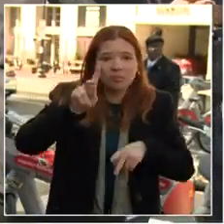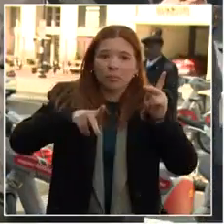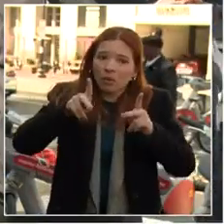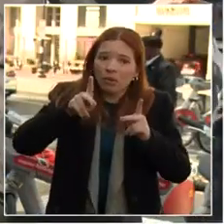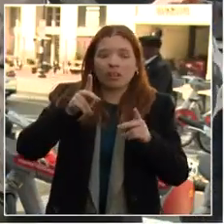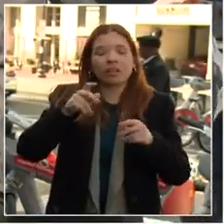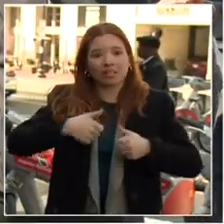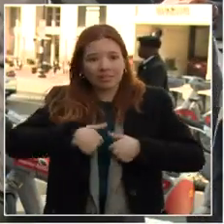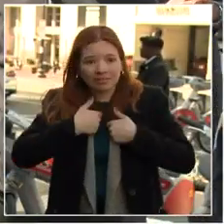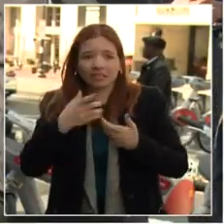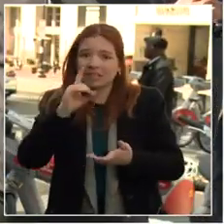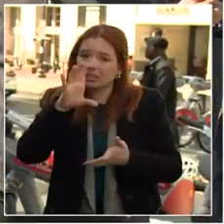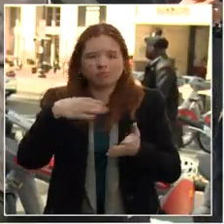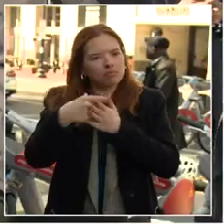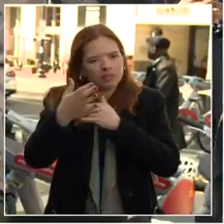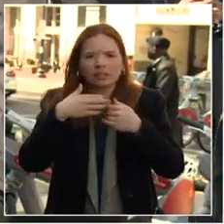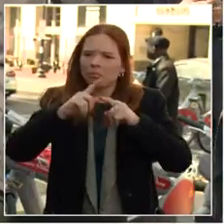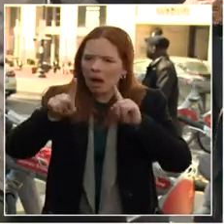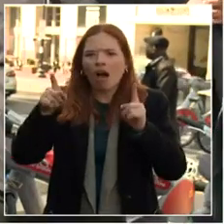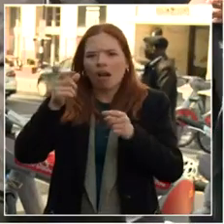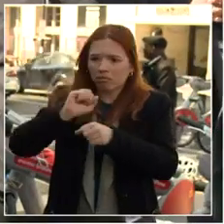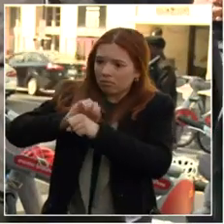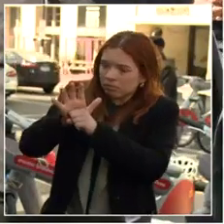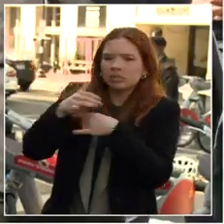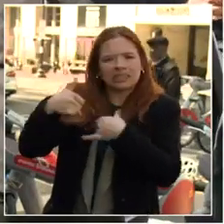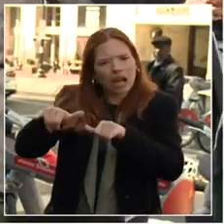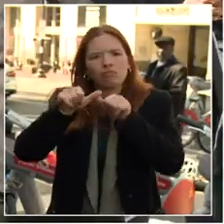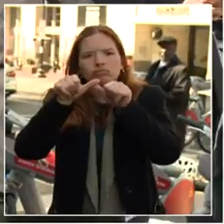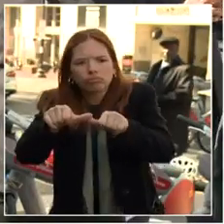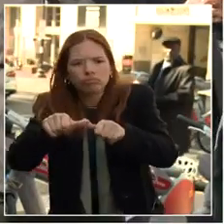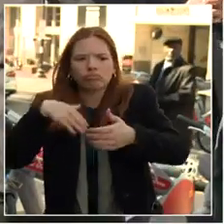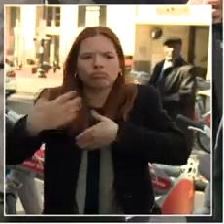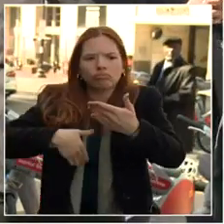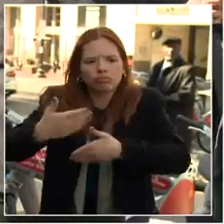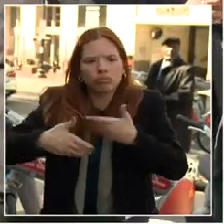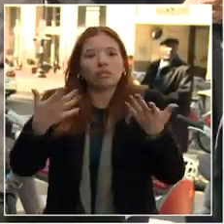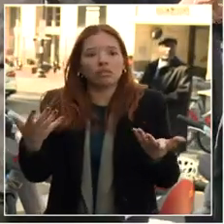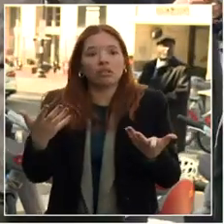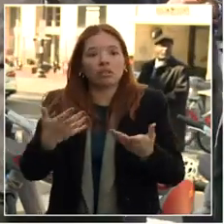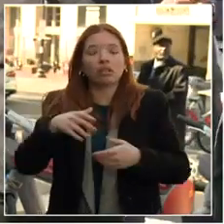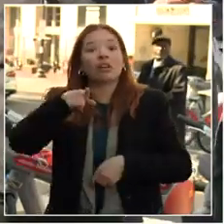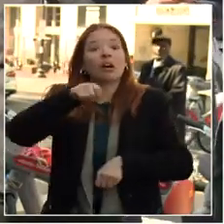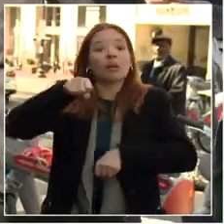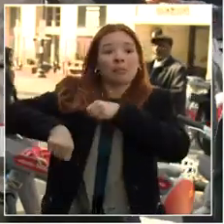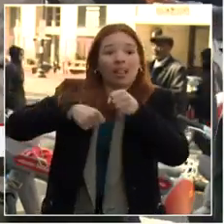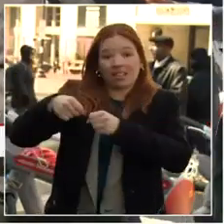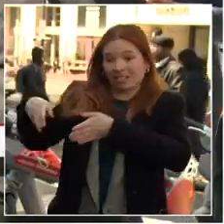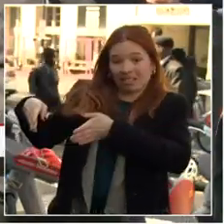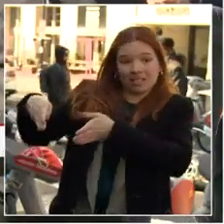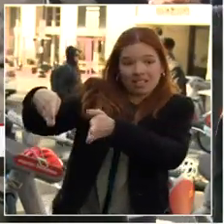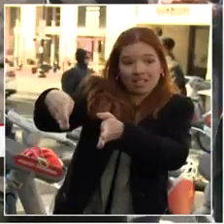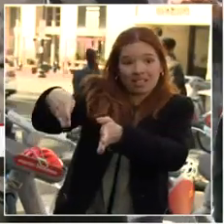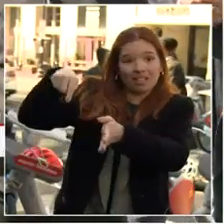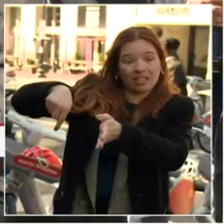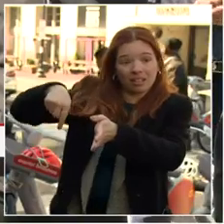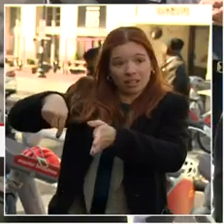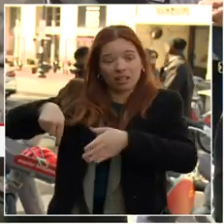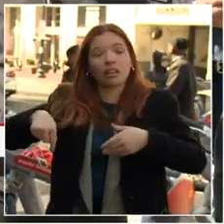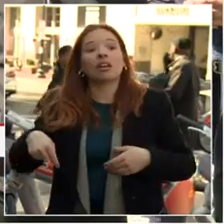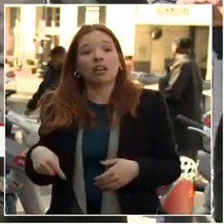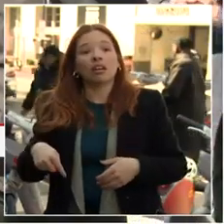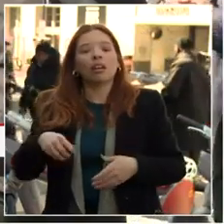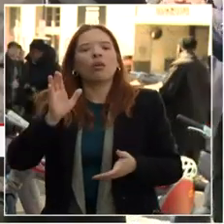With the implementation of more bike lanes, DC is moving towards the future of transportation and showing the